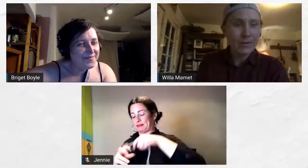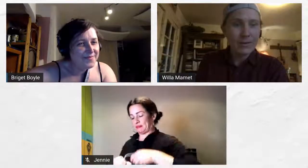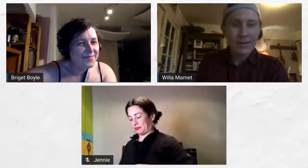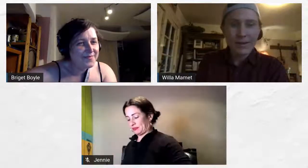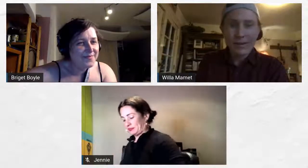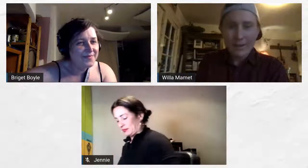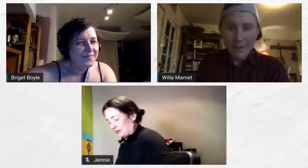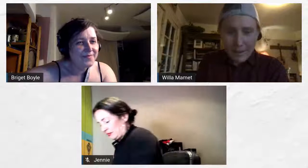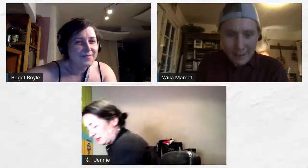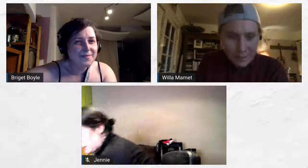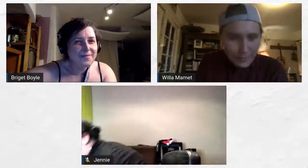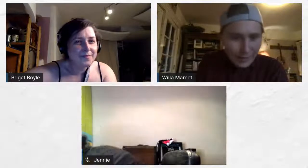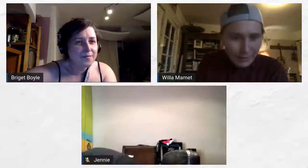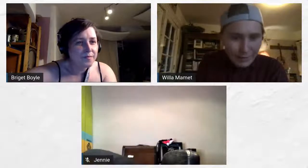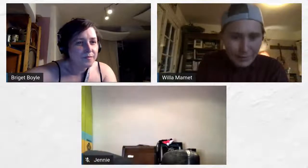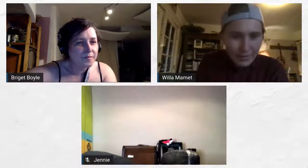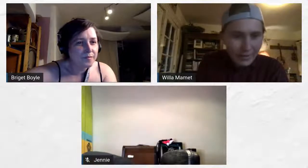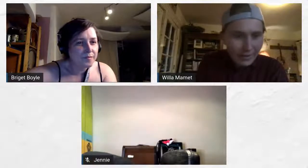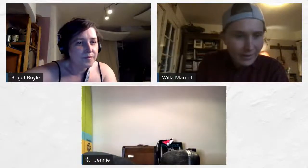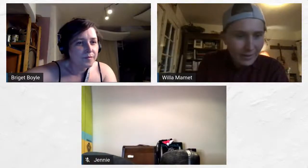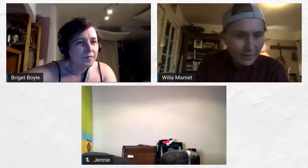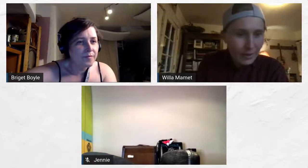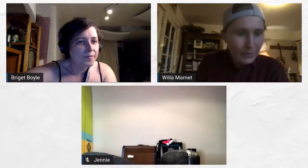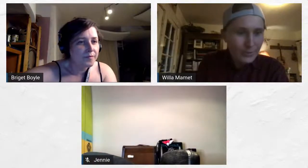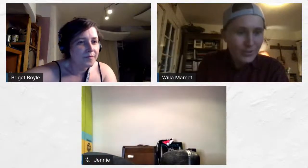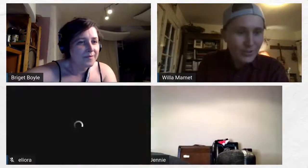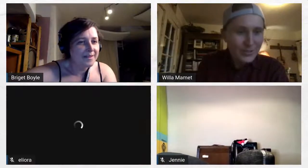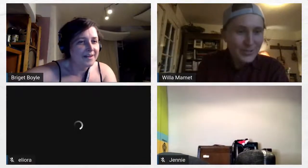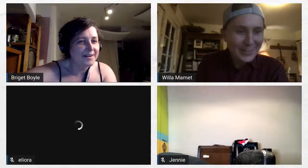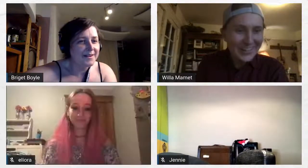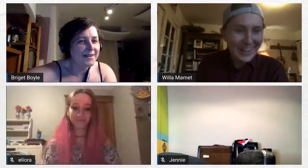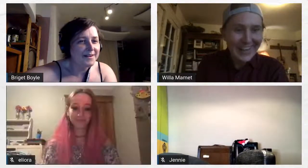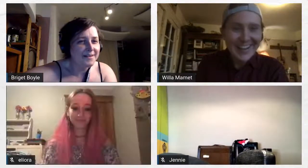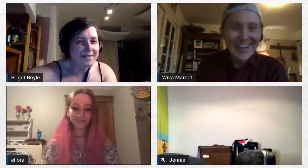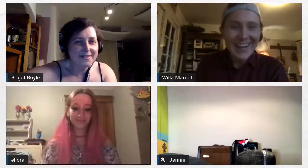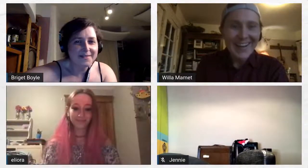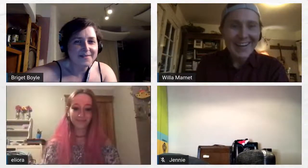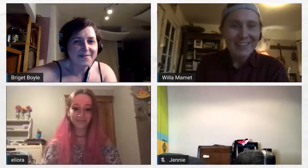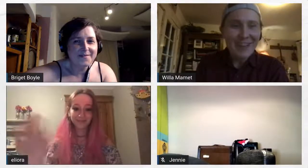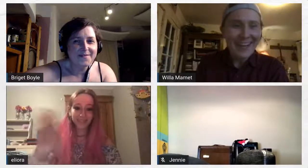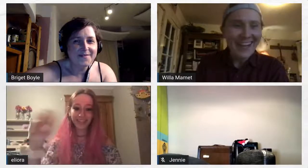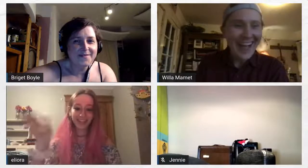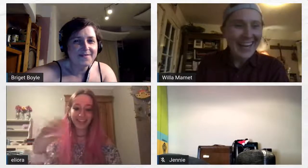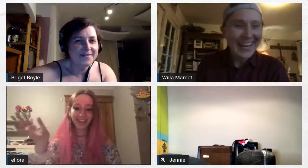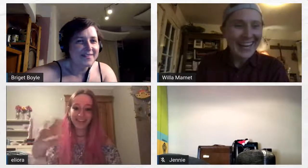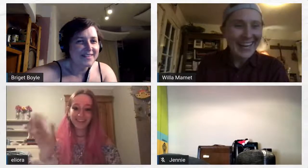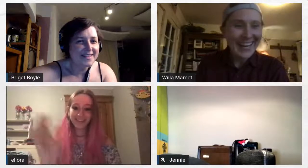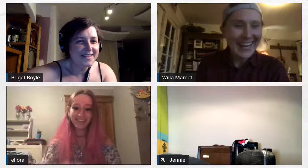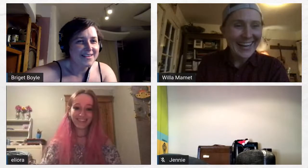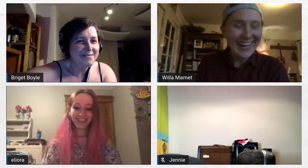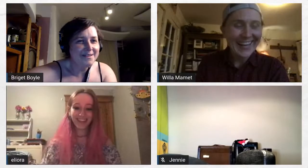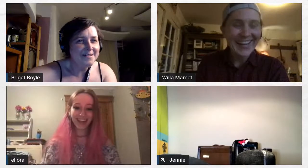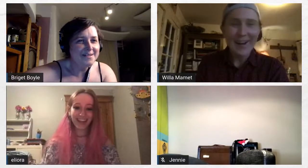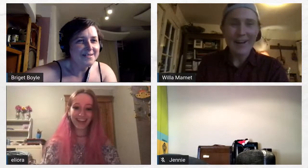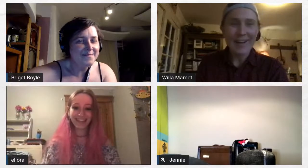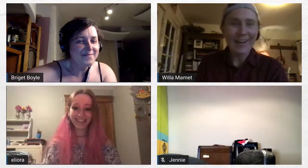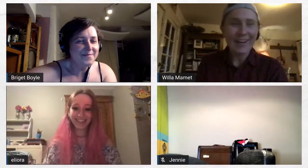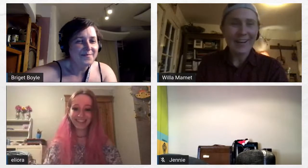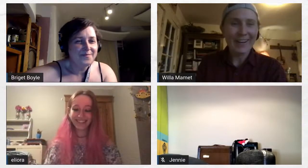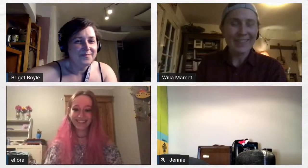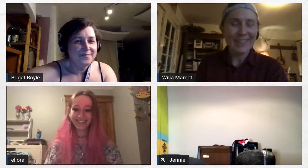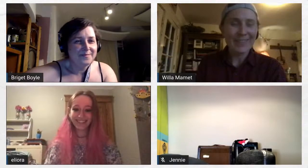So, Ella, do we have you here? Oh, we sure do. Sweet. Okay. Rad. Hi. Hello. Welcome.